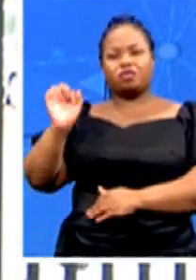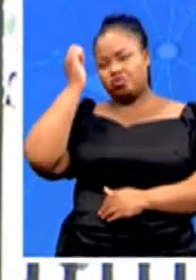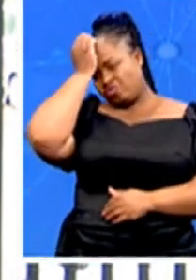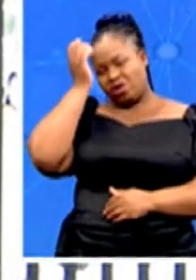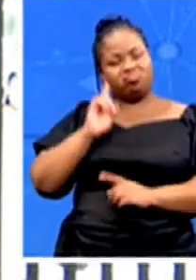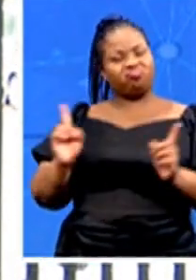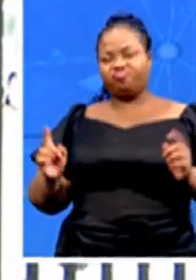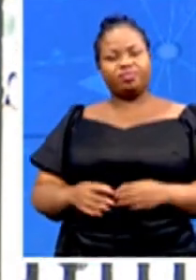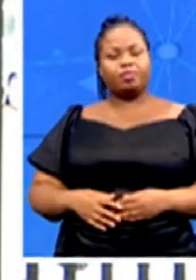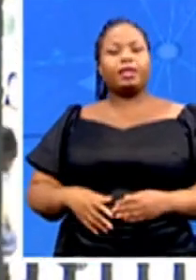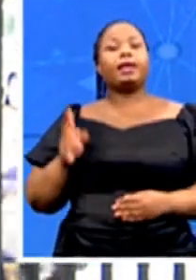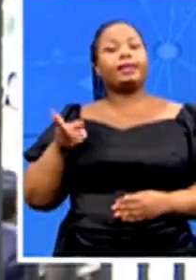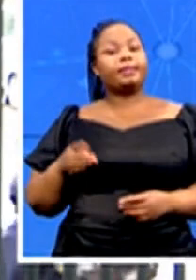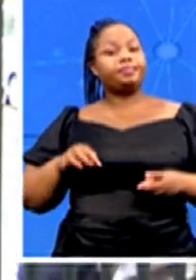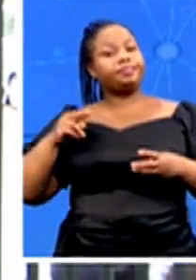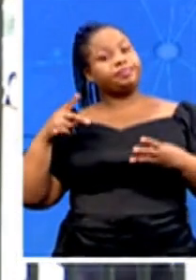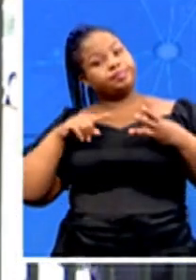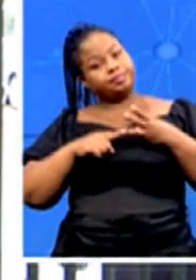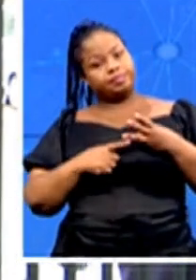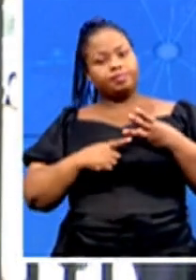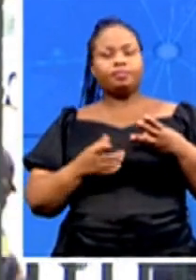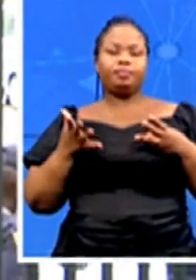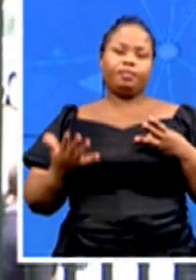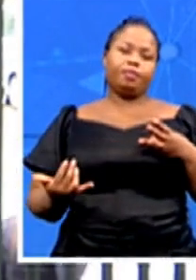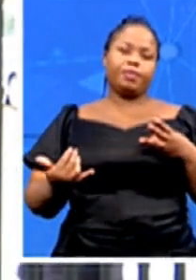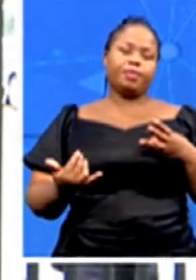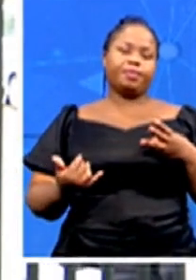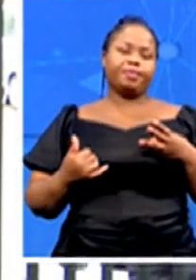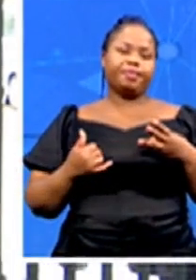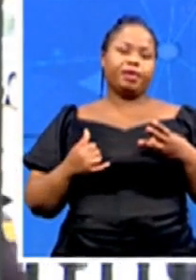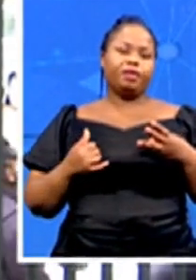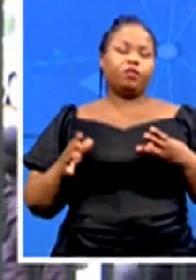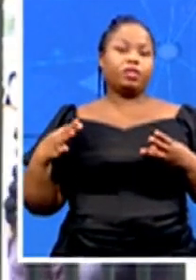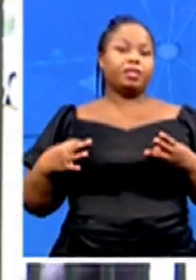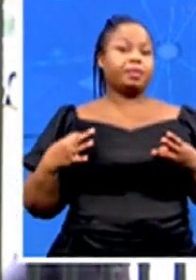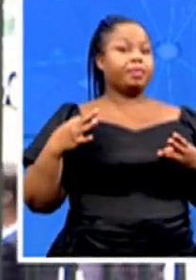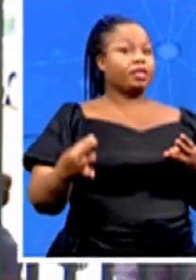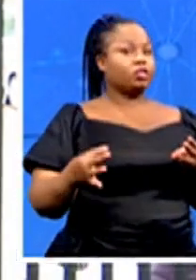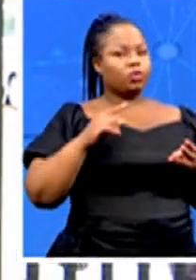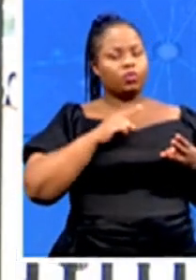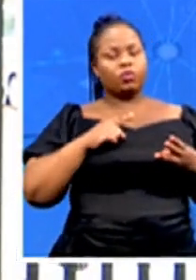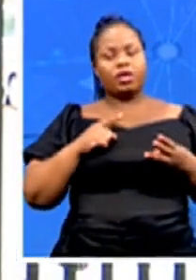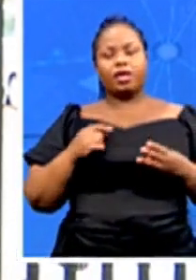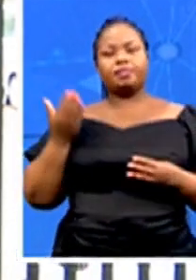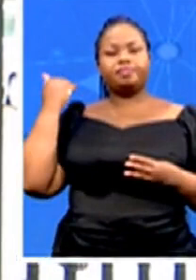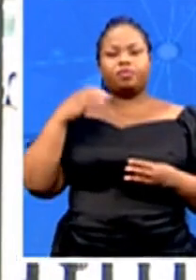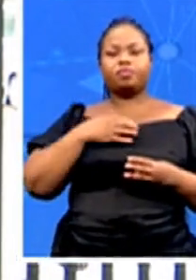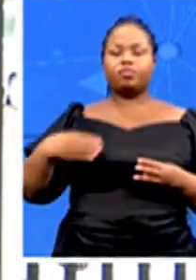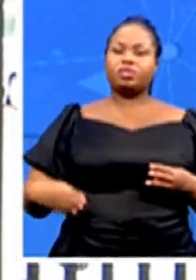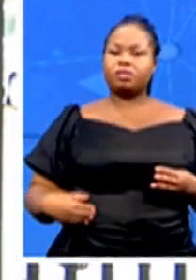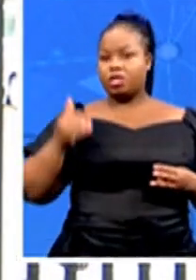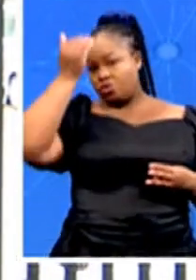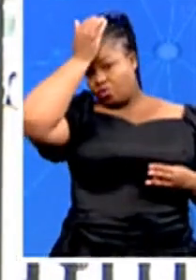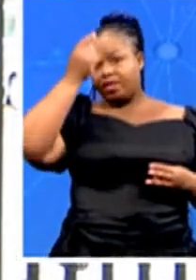of course, is related to that application is that former President Jacob Zuma has said that Advocate Billy Downer has no title